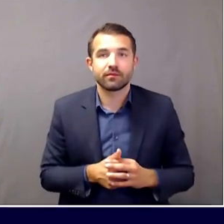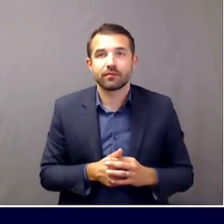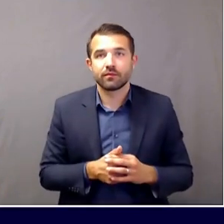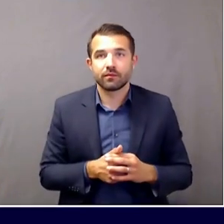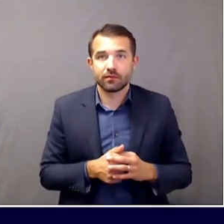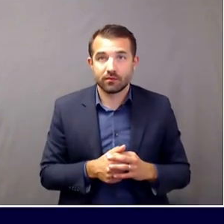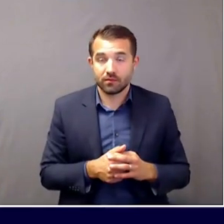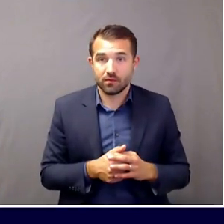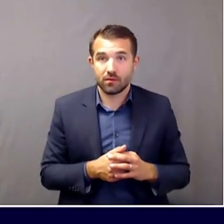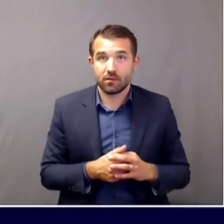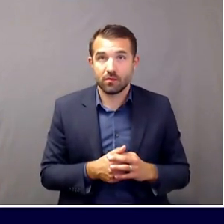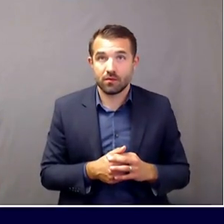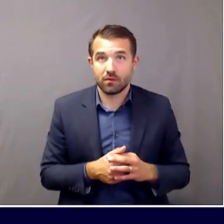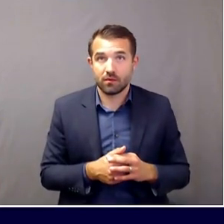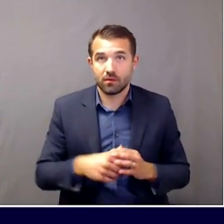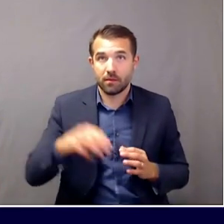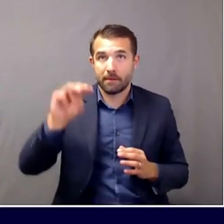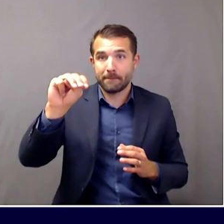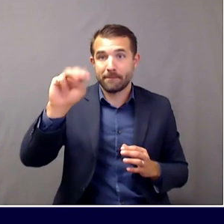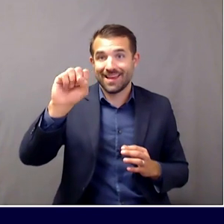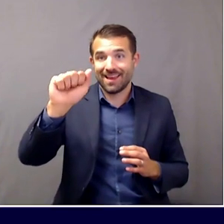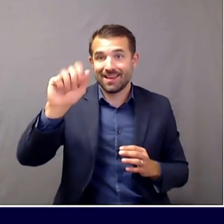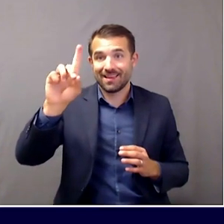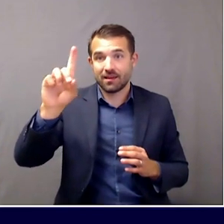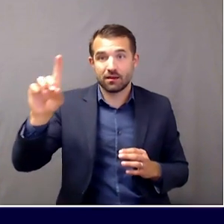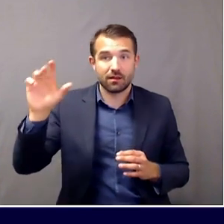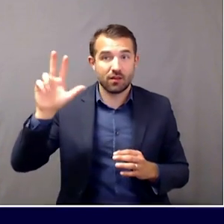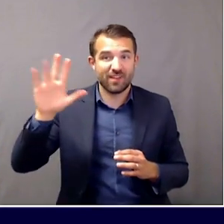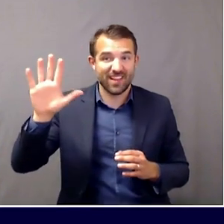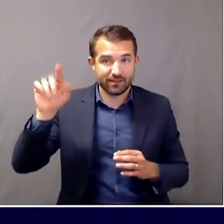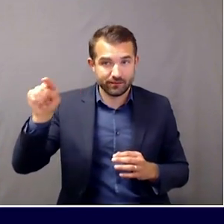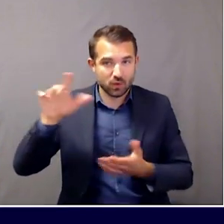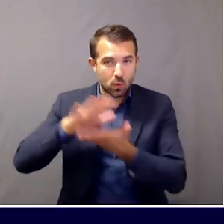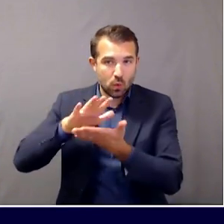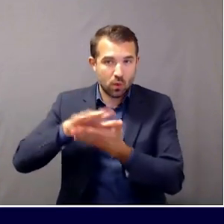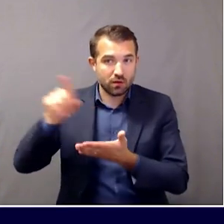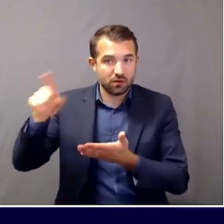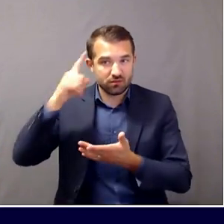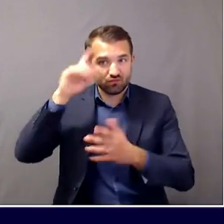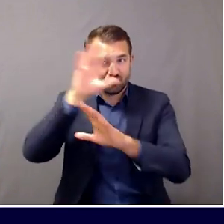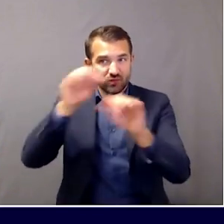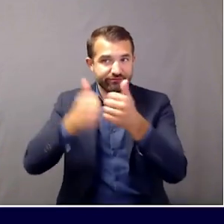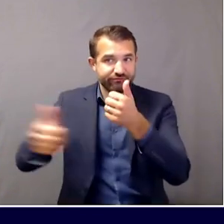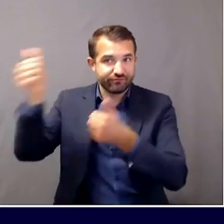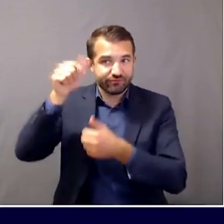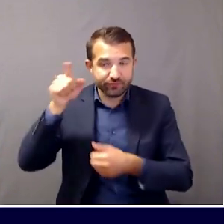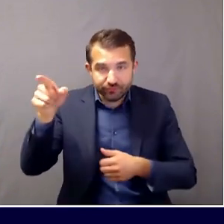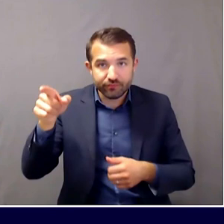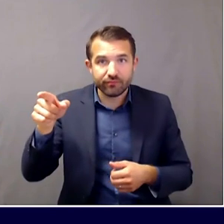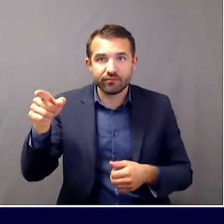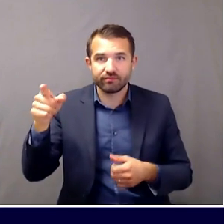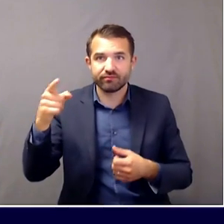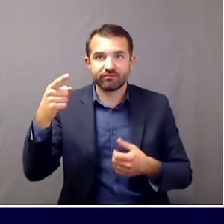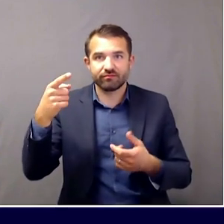superintendent in MSAB 35 sent a letter out saying that they only learned of a positive case in their school community because of the